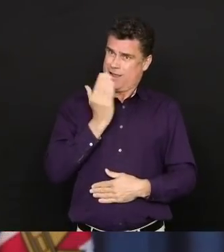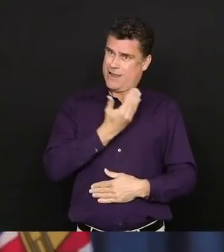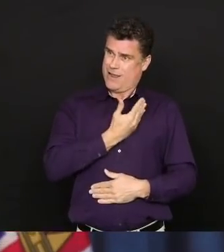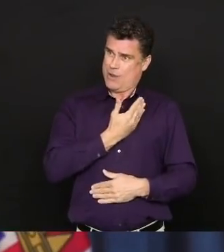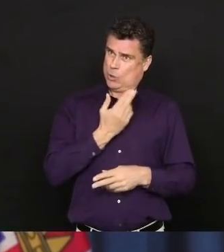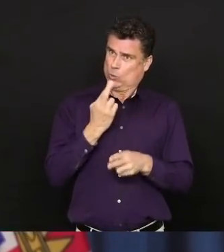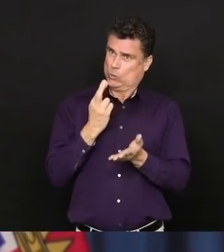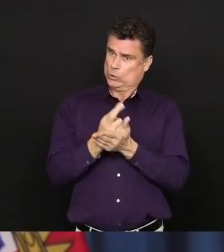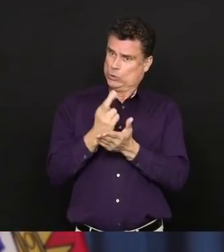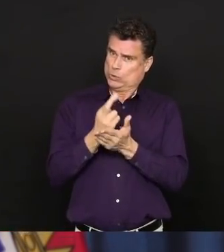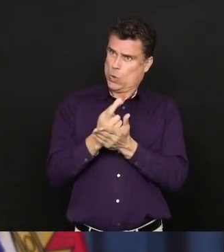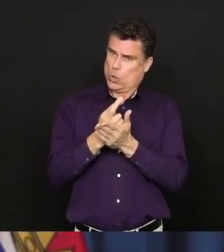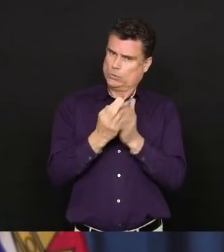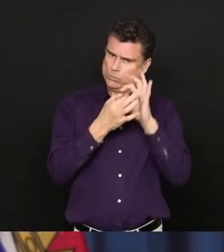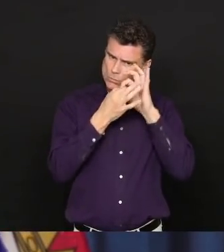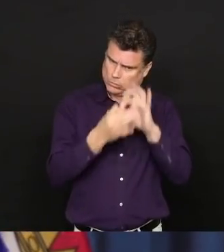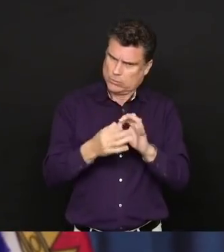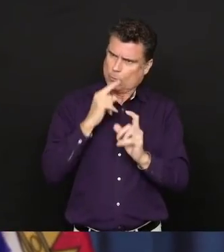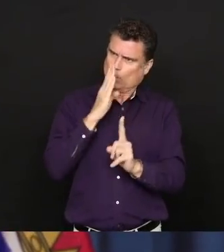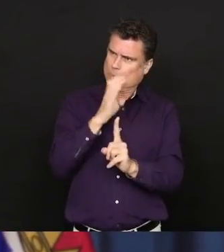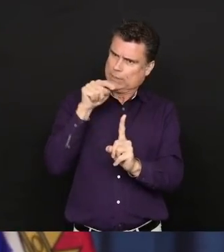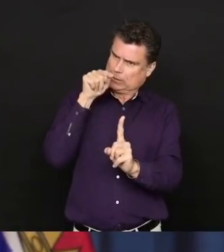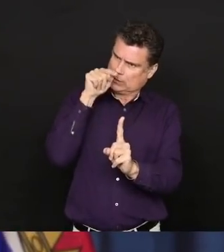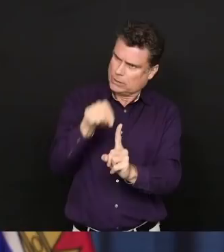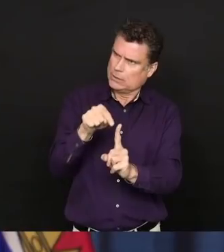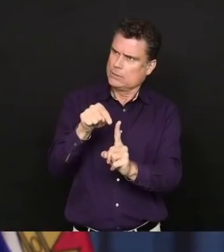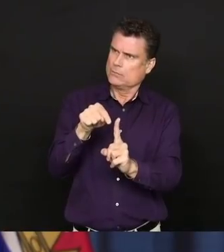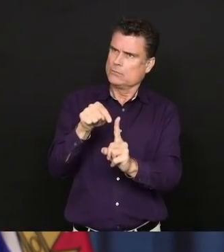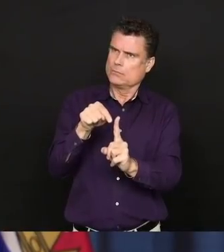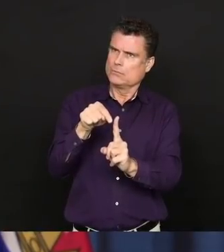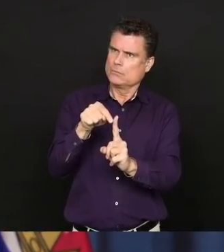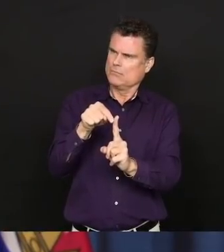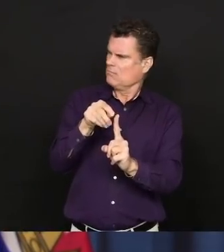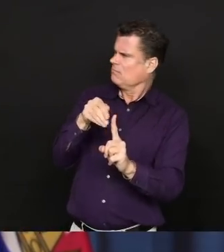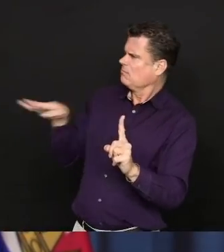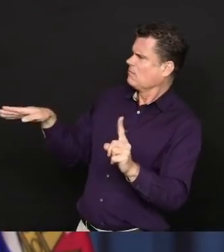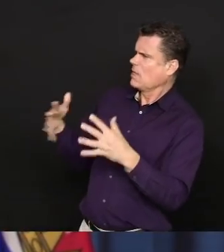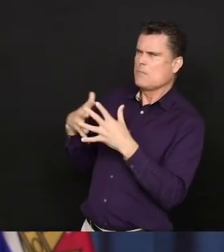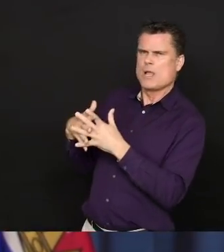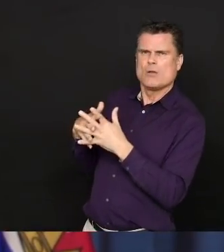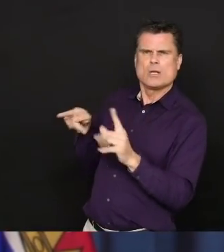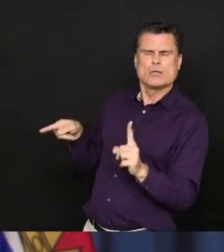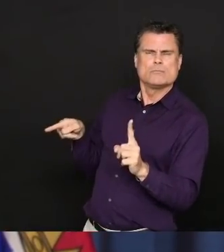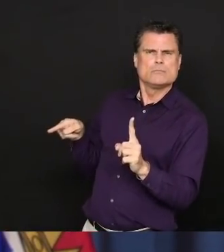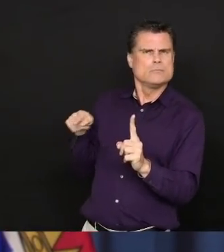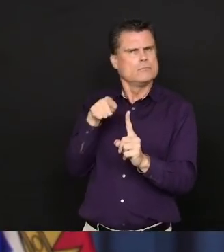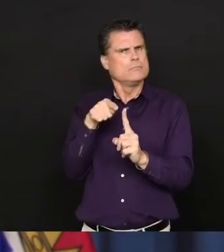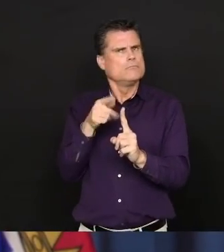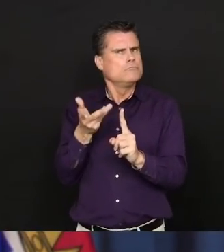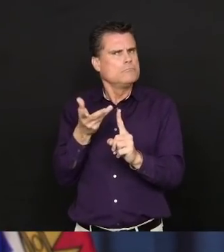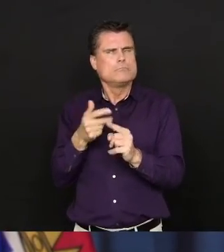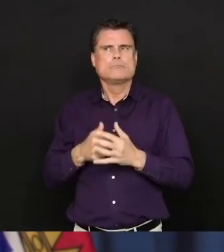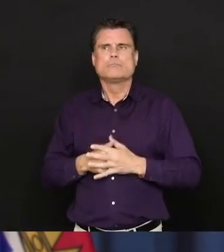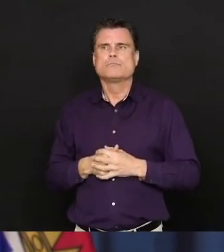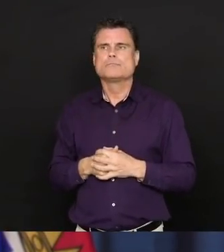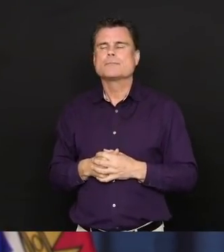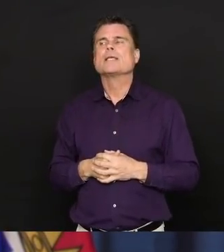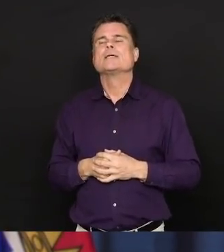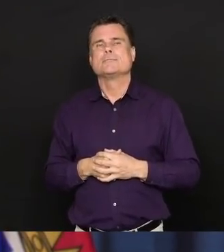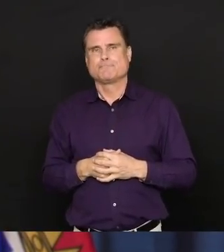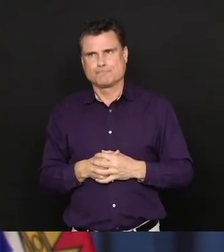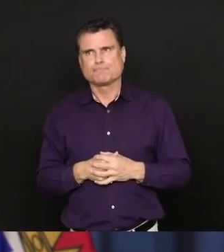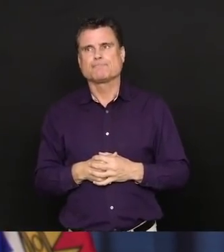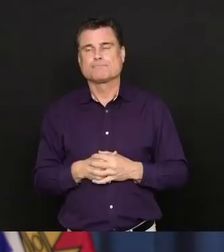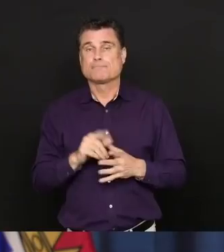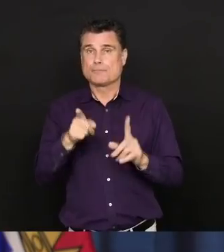Well, first of all, what we need to do, it seems to me, is support the Prime Minister, to support our political